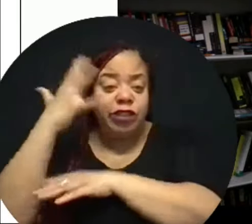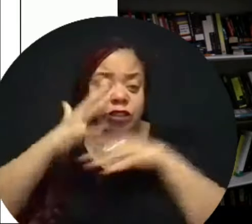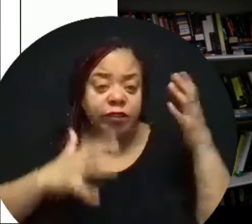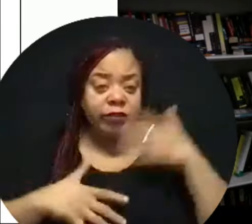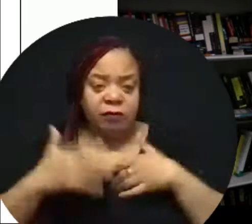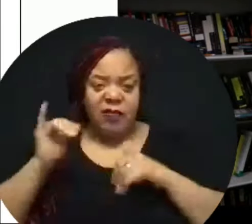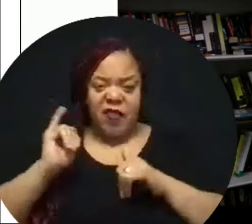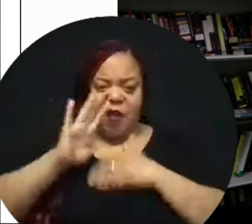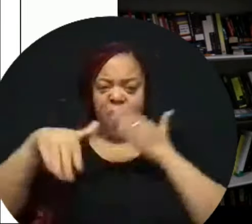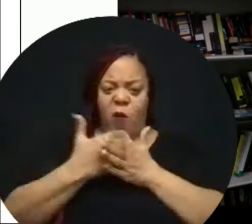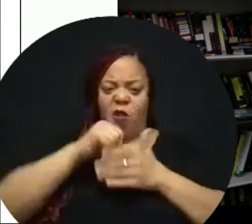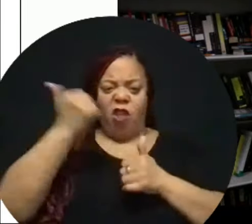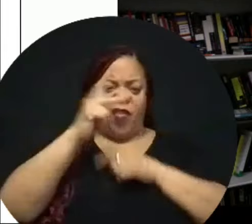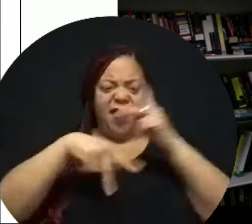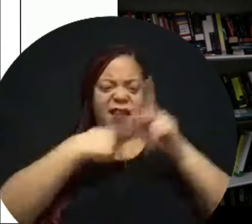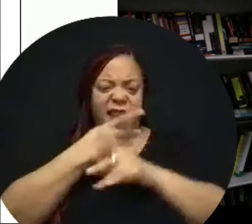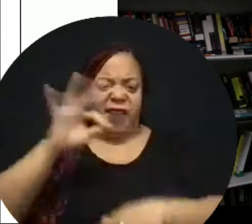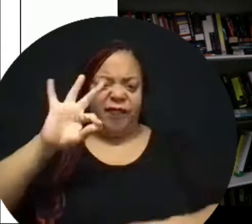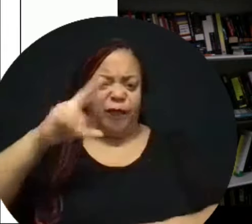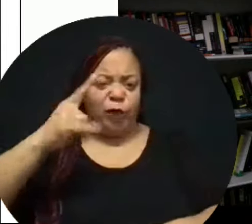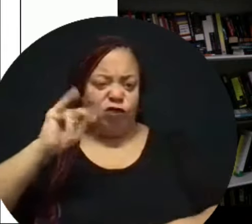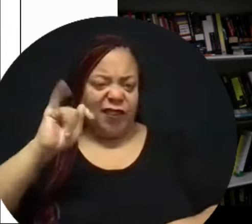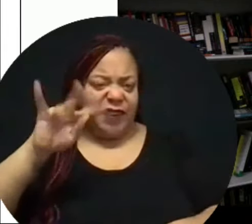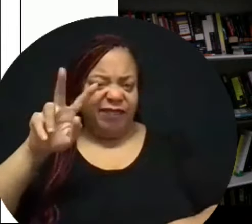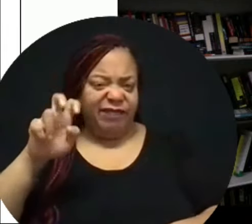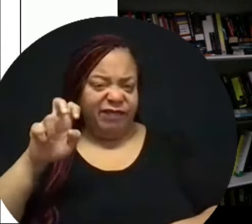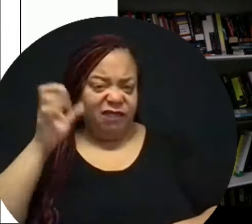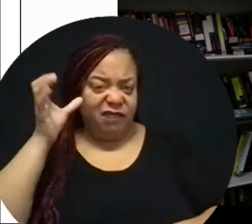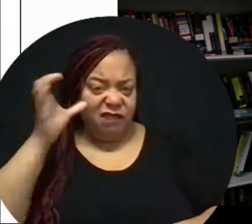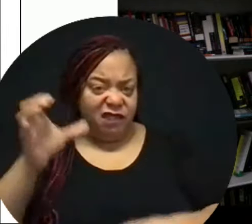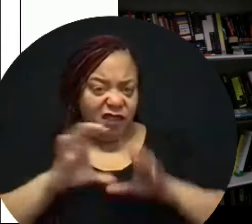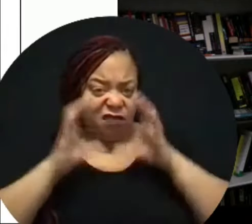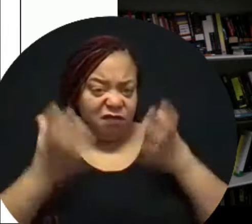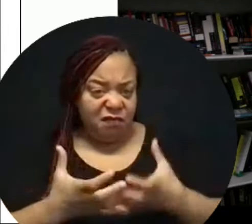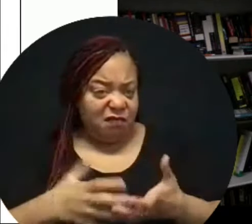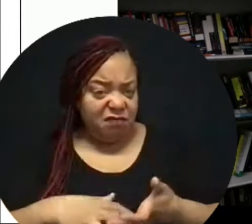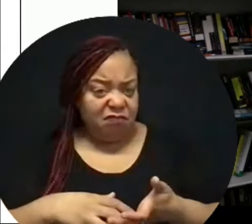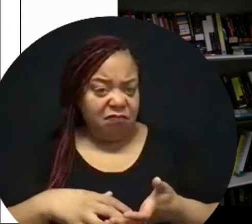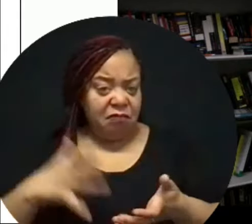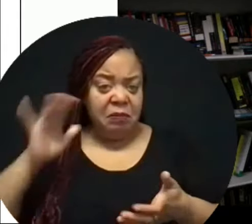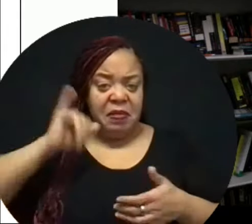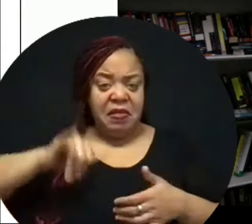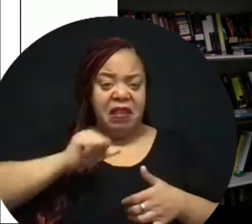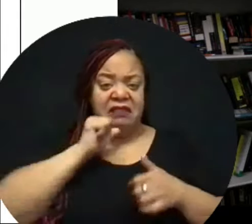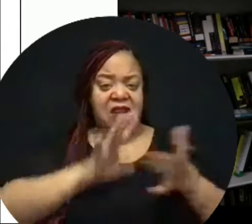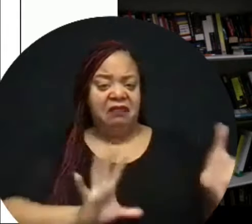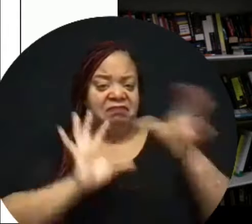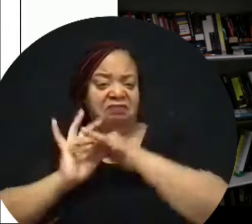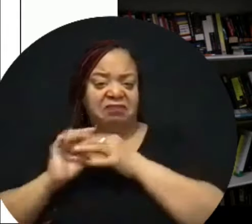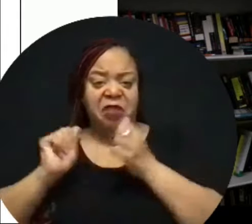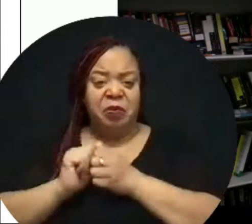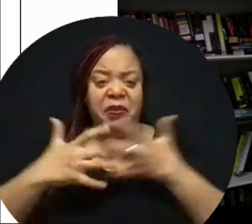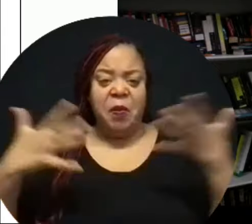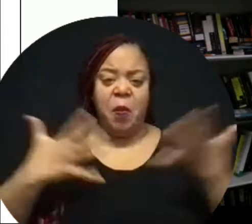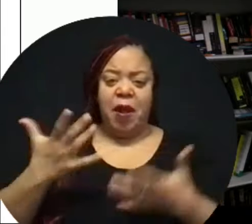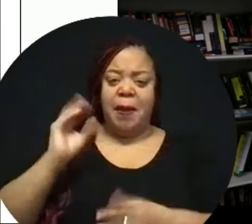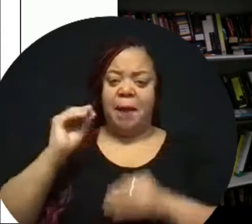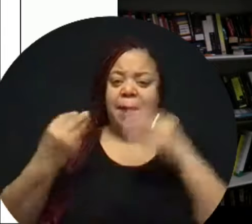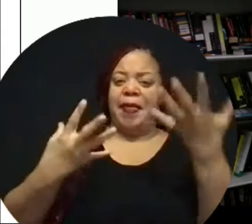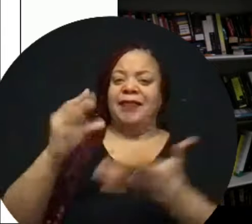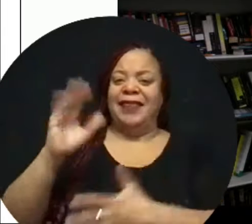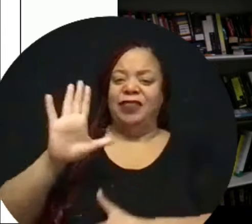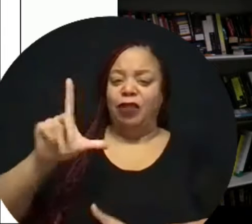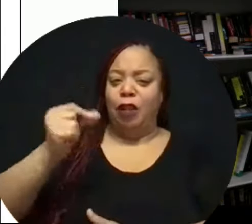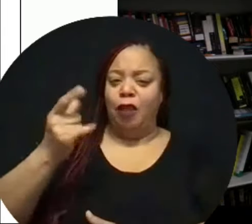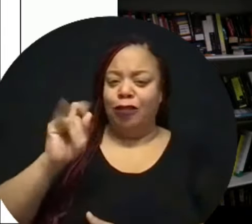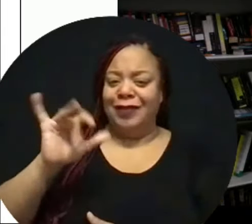Black commons where Black people fish, engage the land in partially indigenized ways